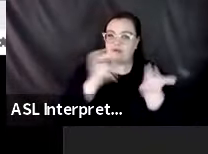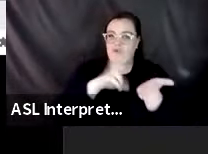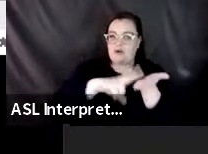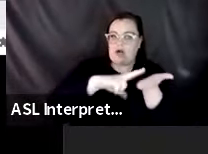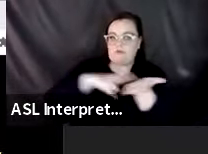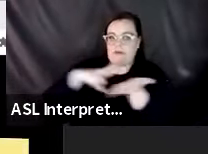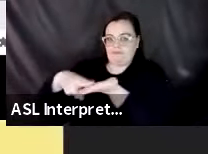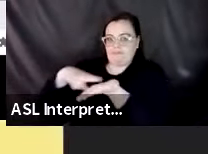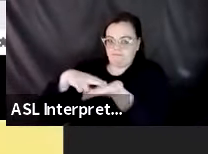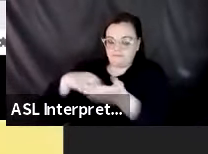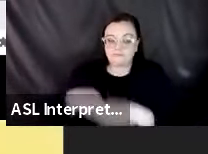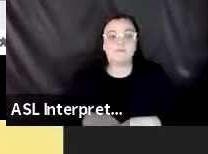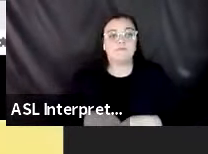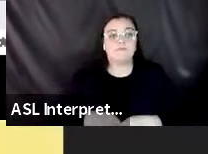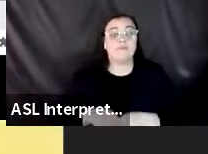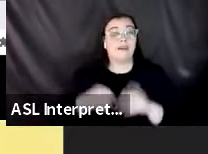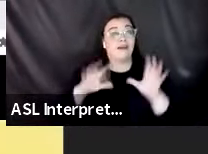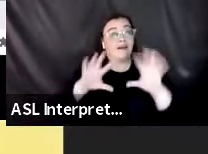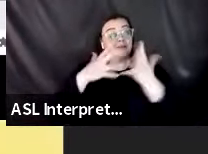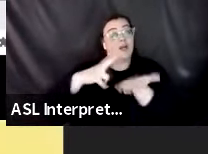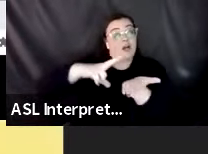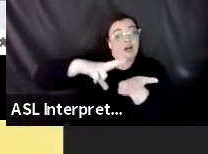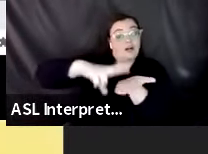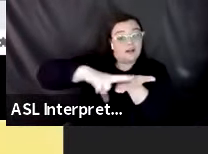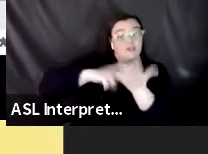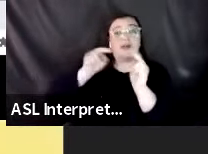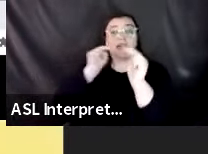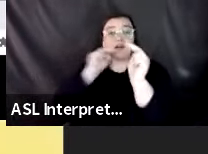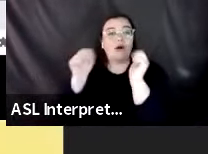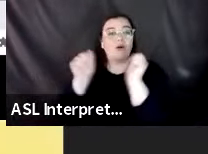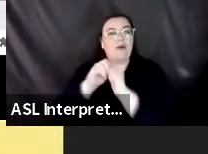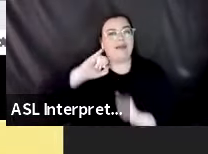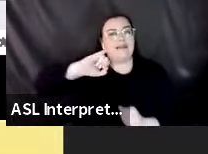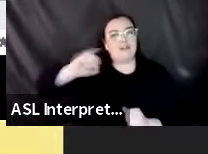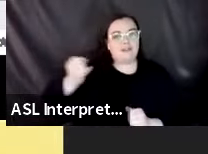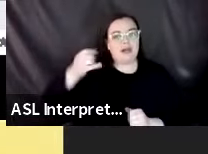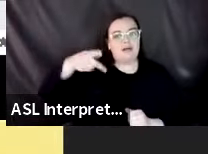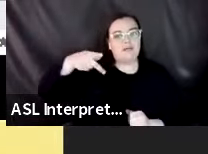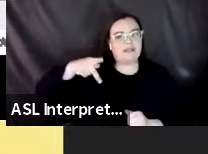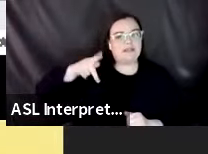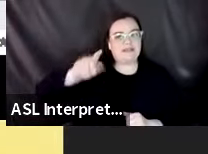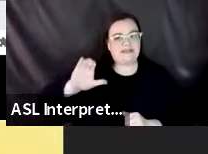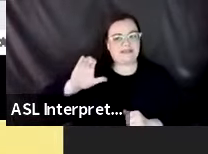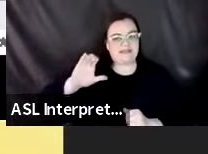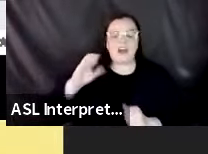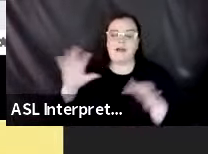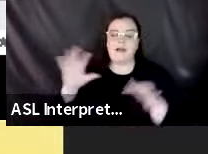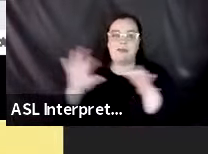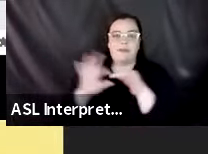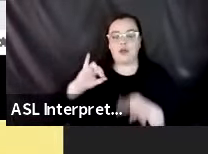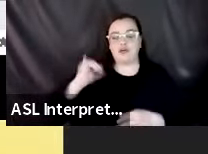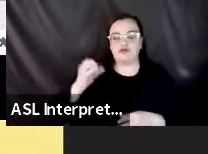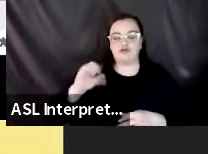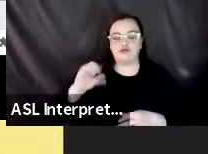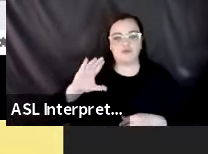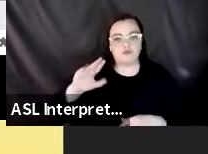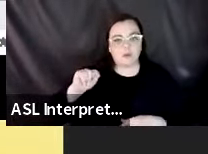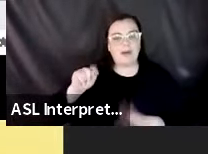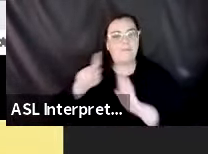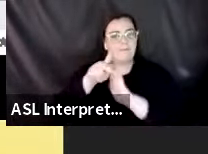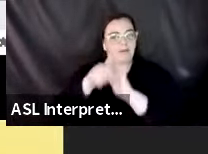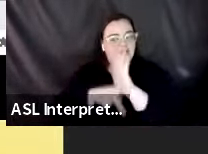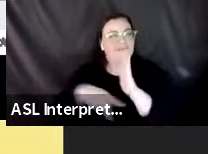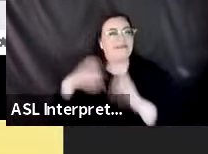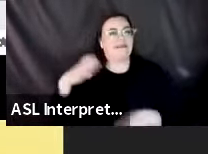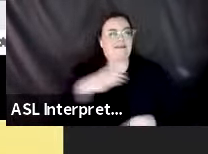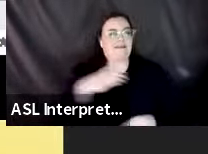The contract is negotiated with the JPC, as Gabrielle said, and that's the Joint Policy Committee. They are made up of